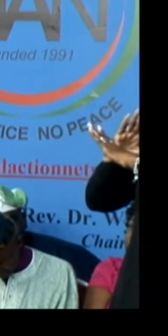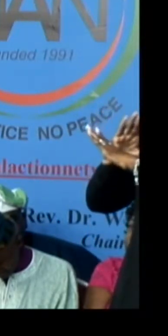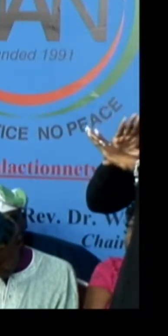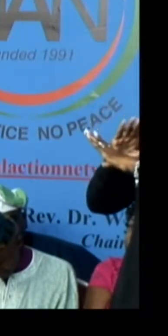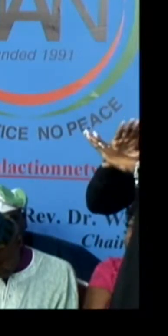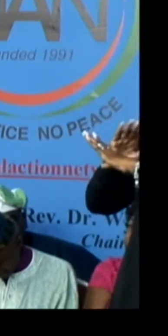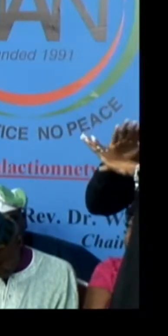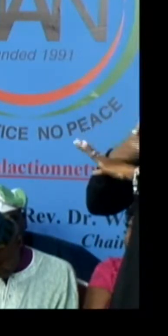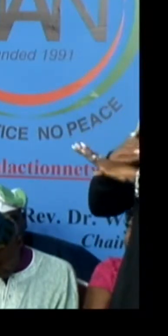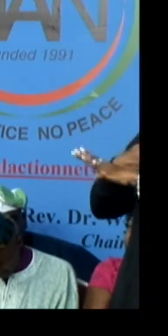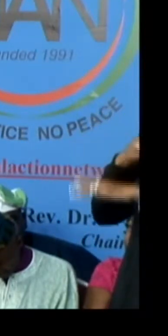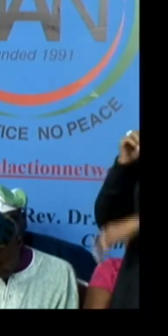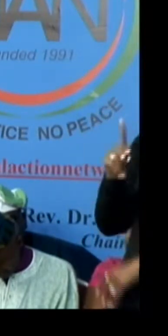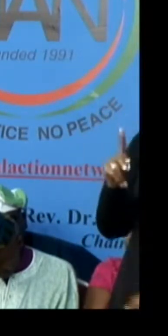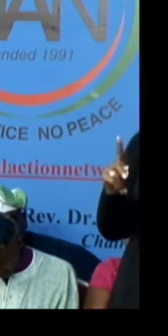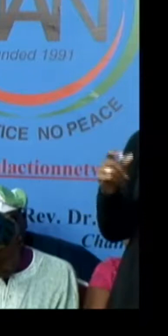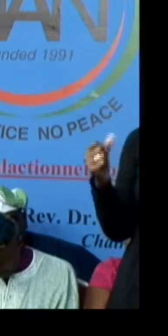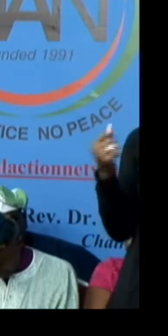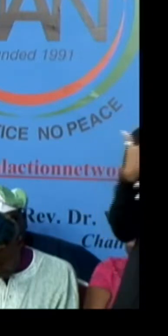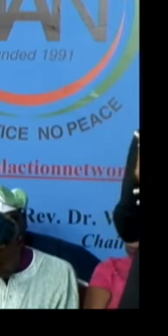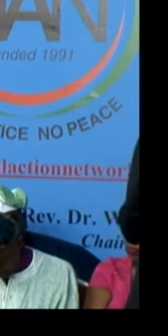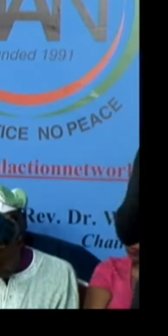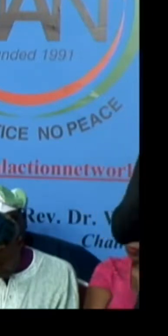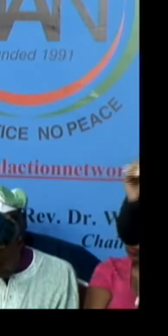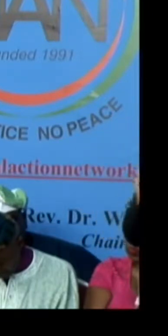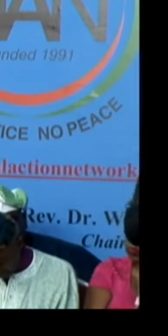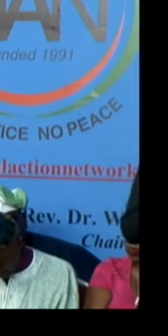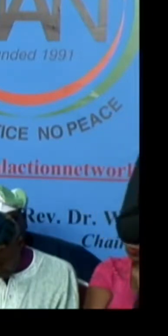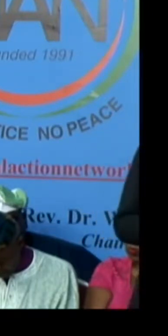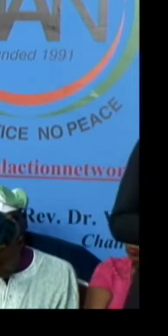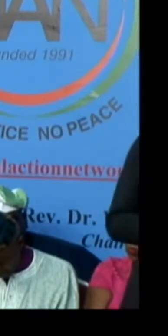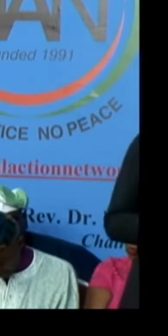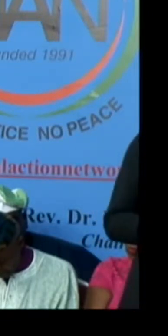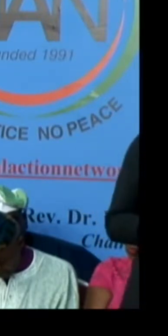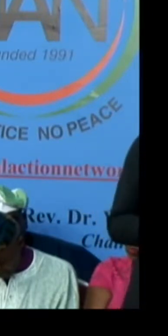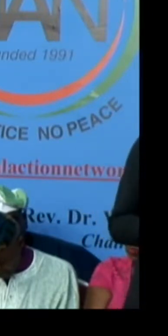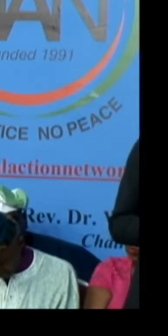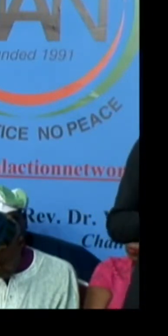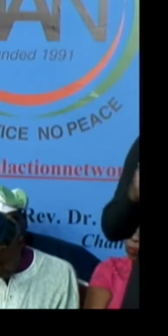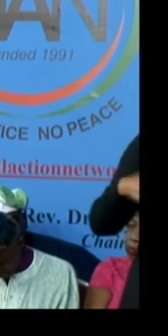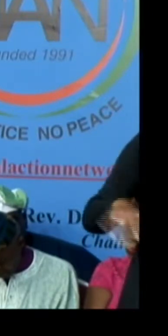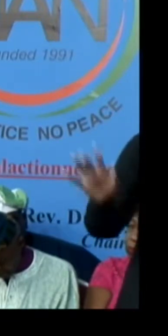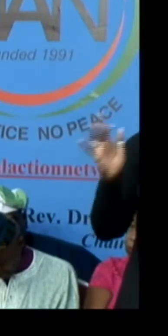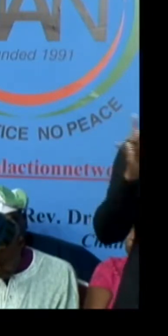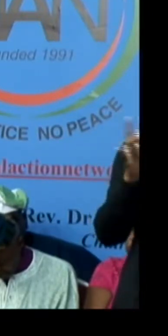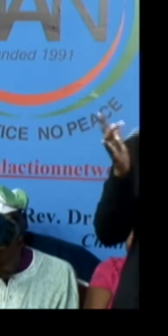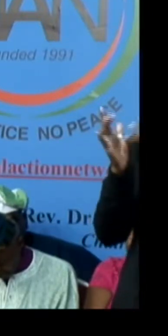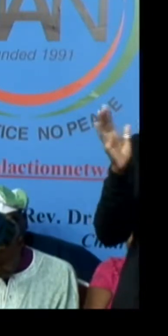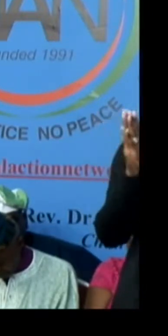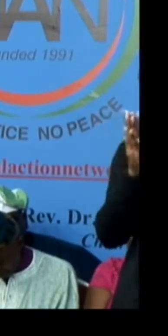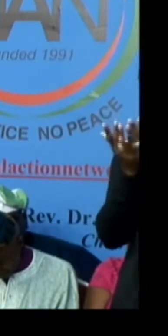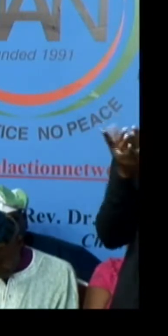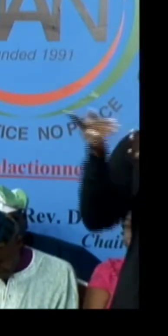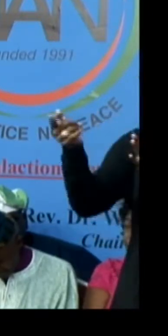Everybody that is called in any scripture, the first thing they have to do is lose their